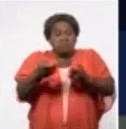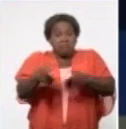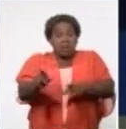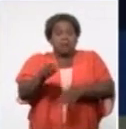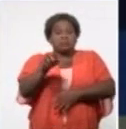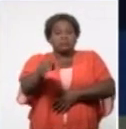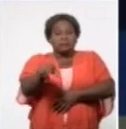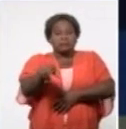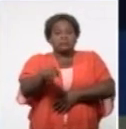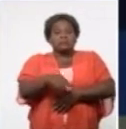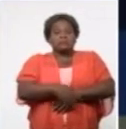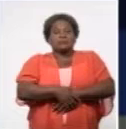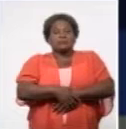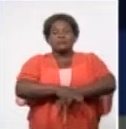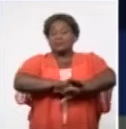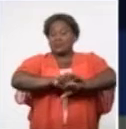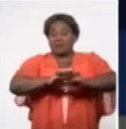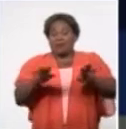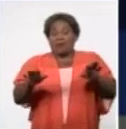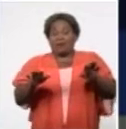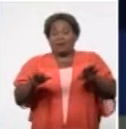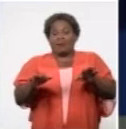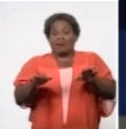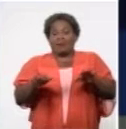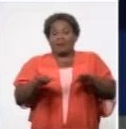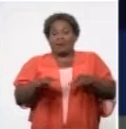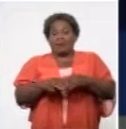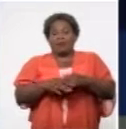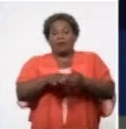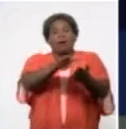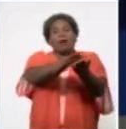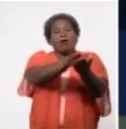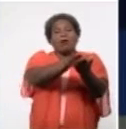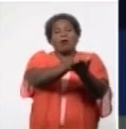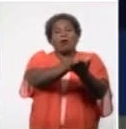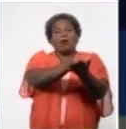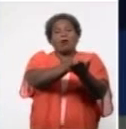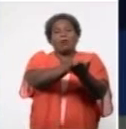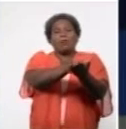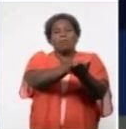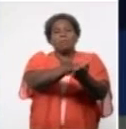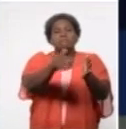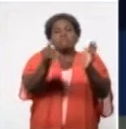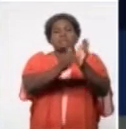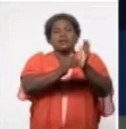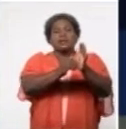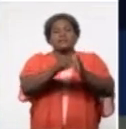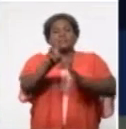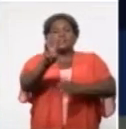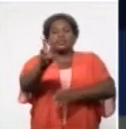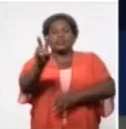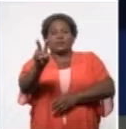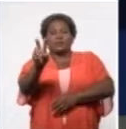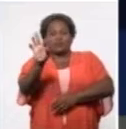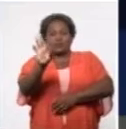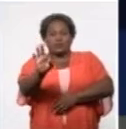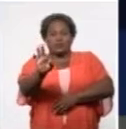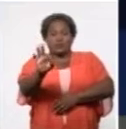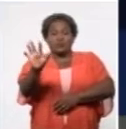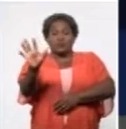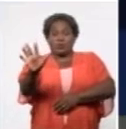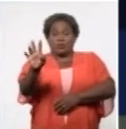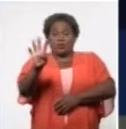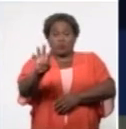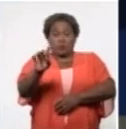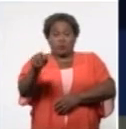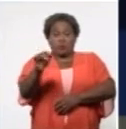which 262, practically 95% of them, have been discharged. What demonstrates the effort and